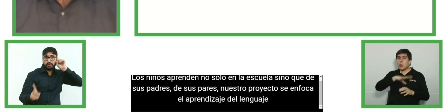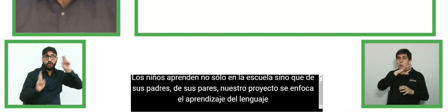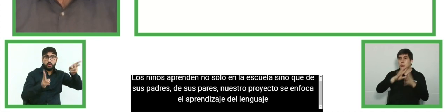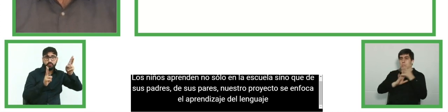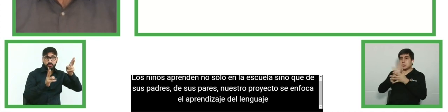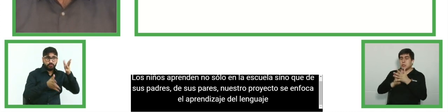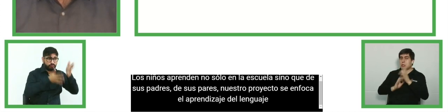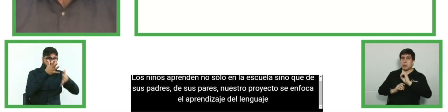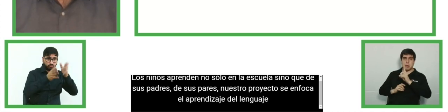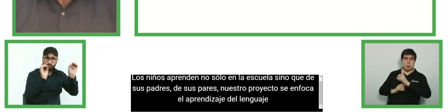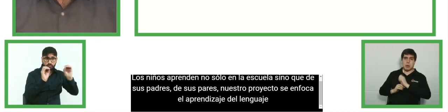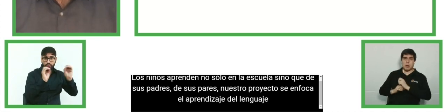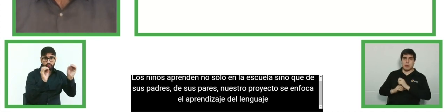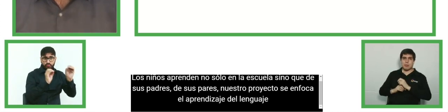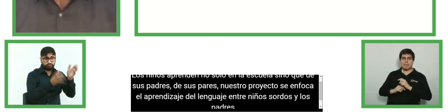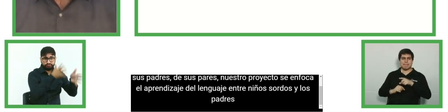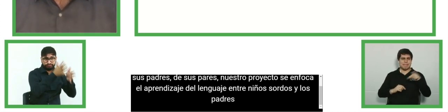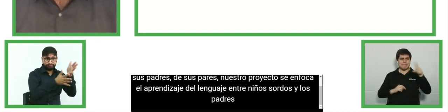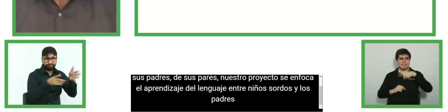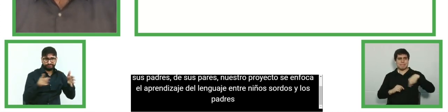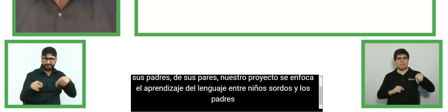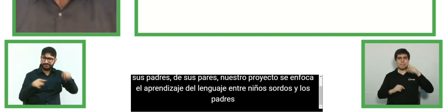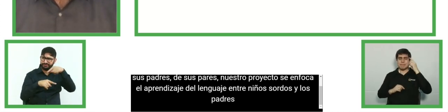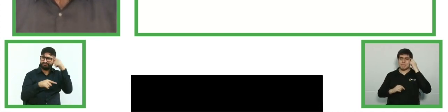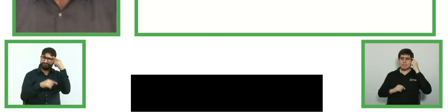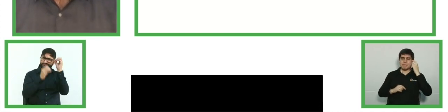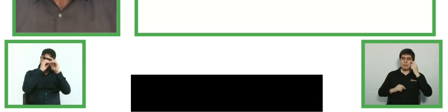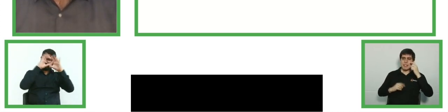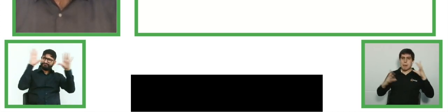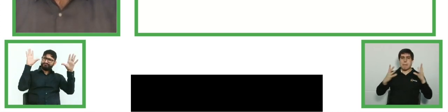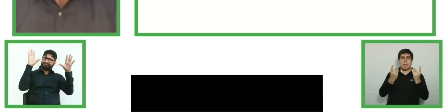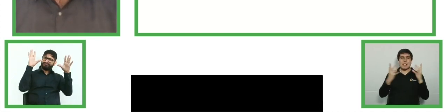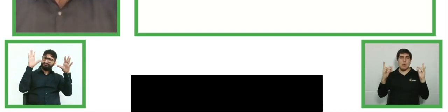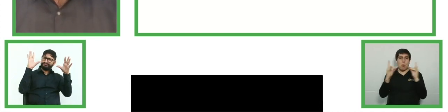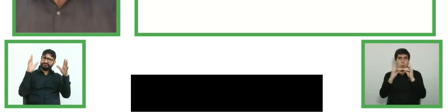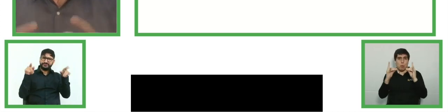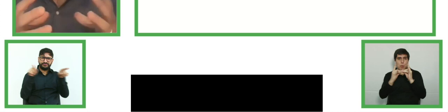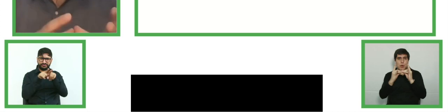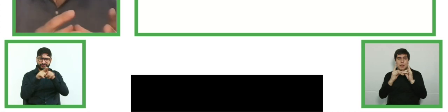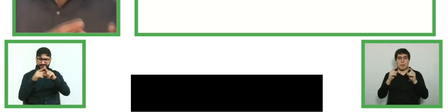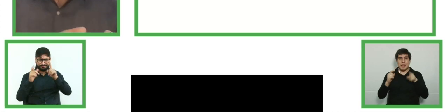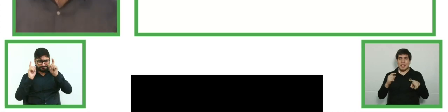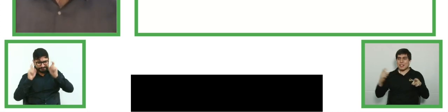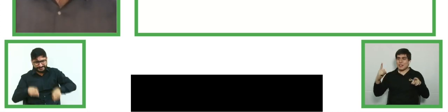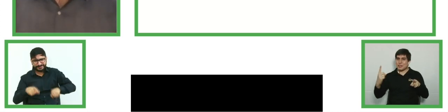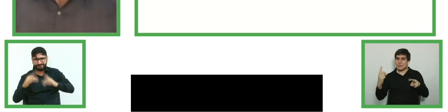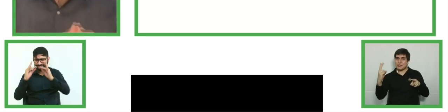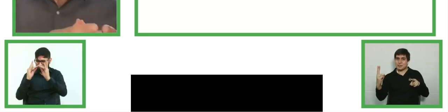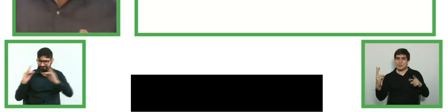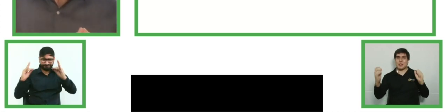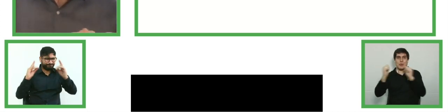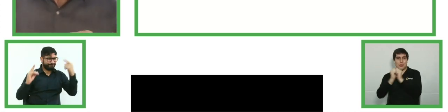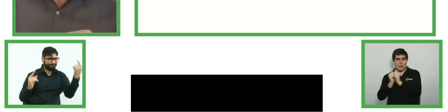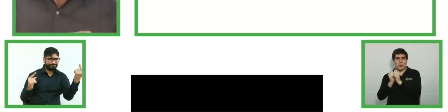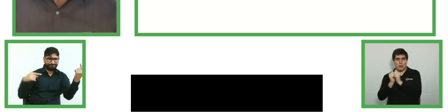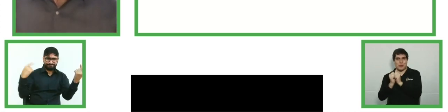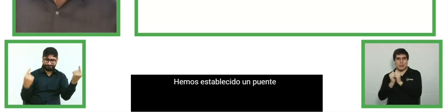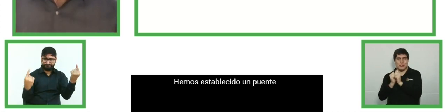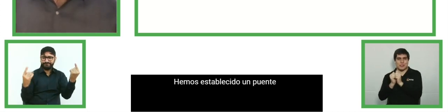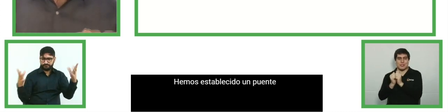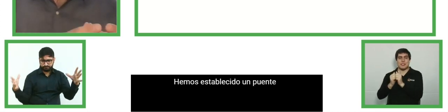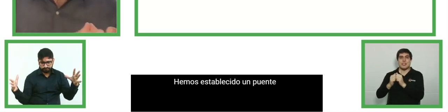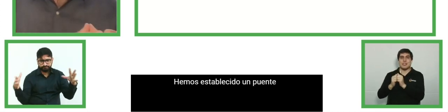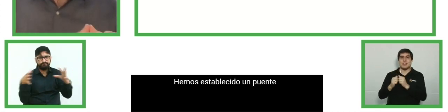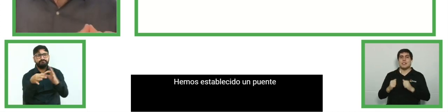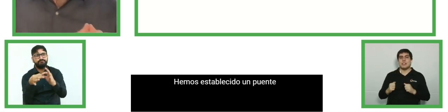at home between children who are likely attending school in a signing environment or